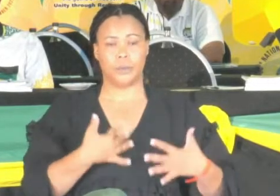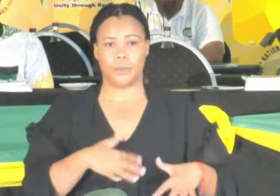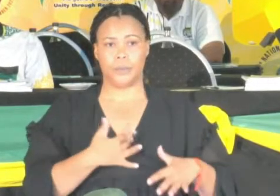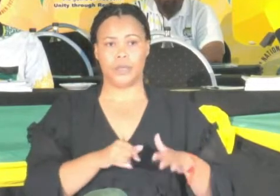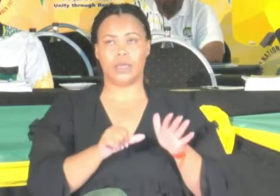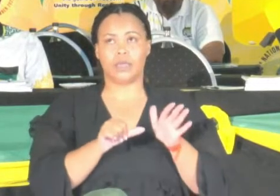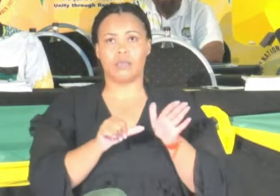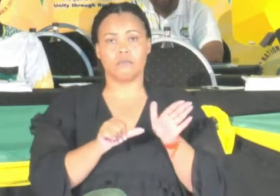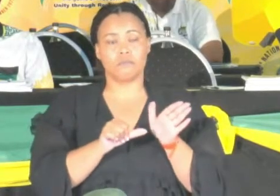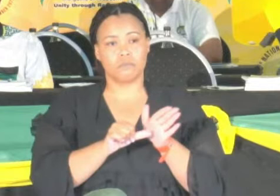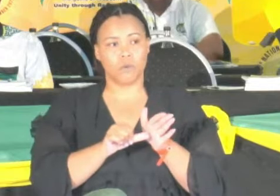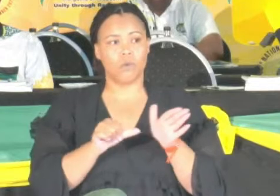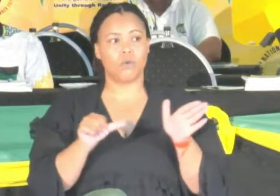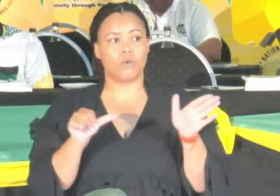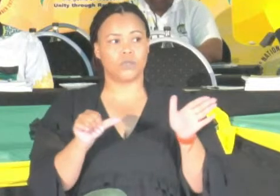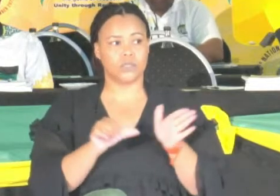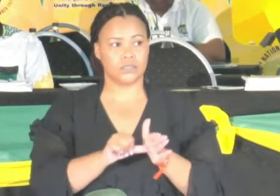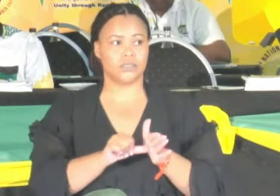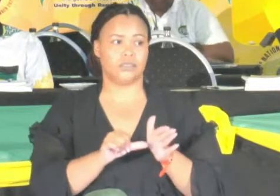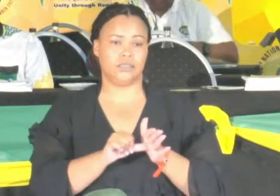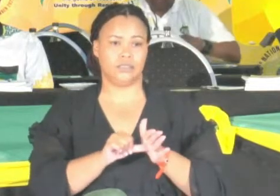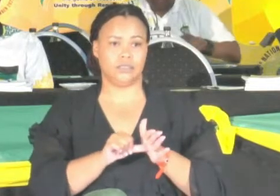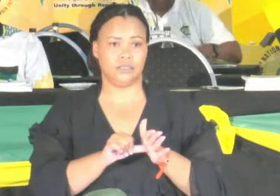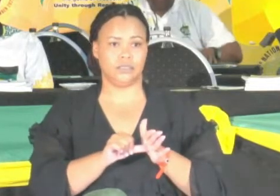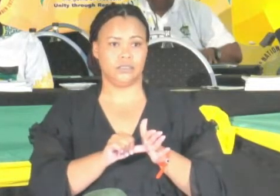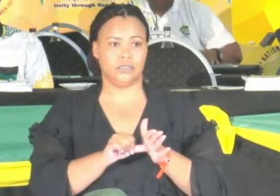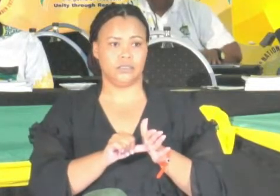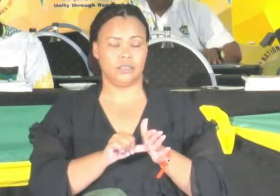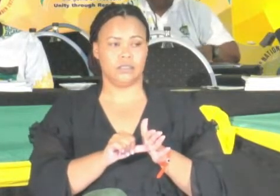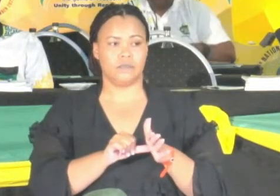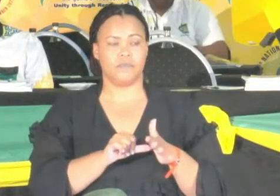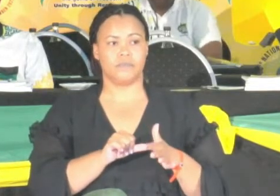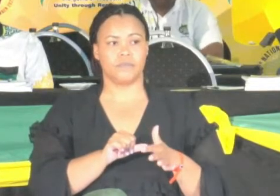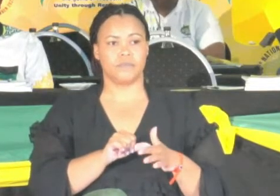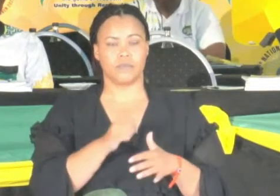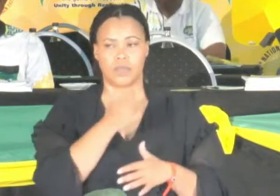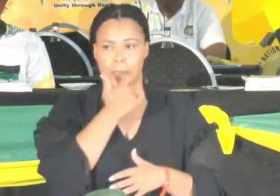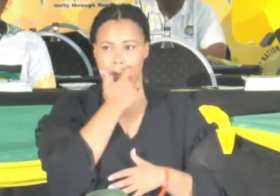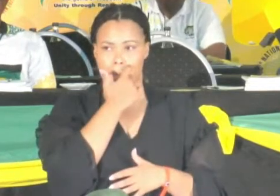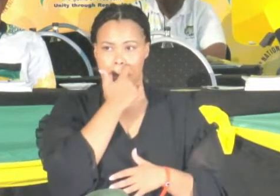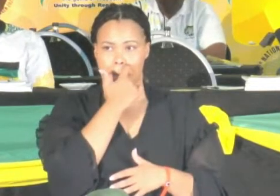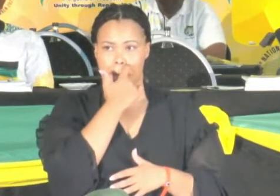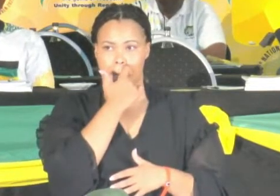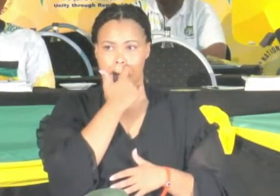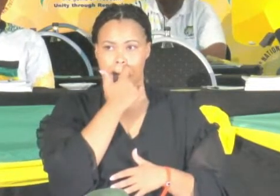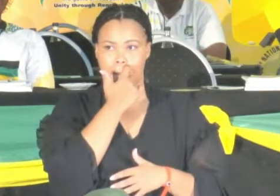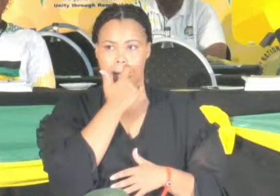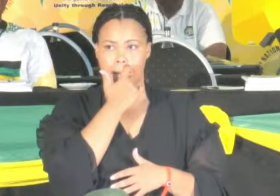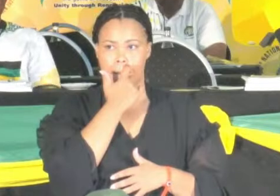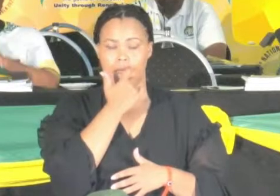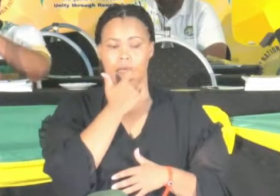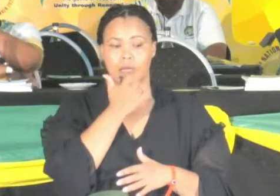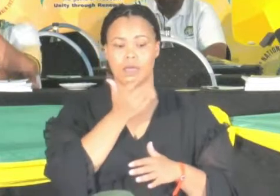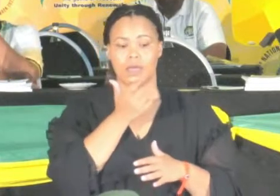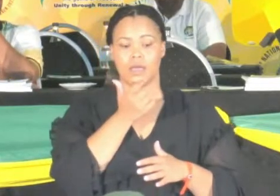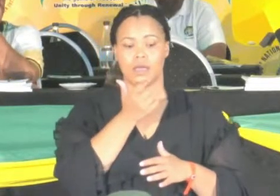the recent history of our movement. During the first part of the 55th conference,